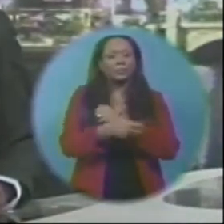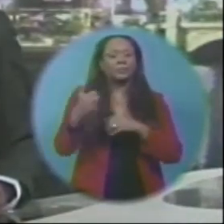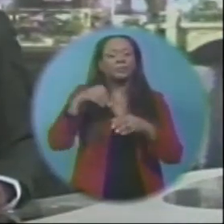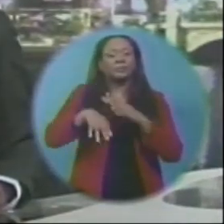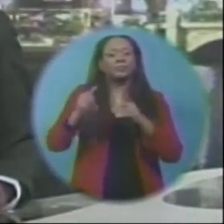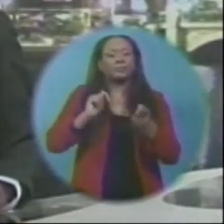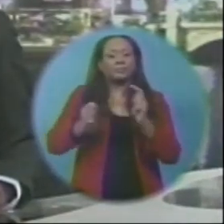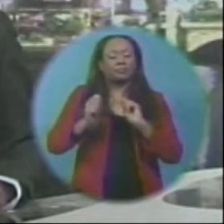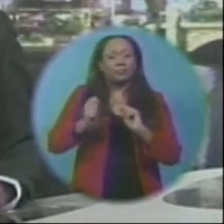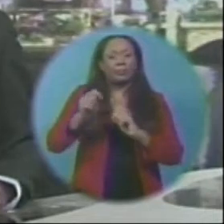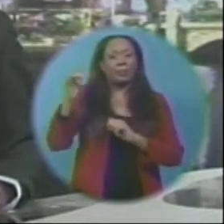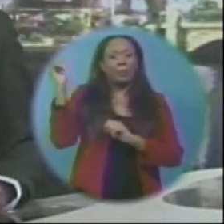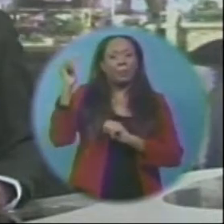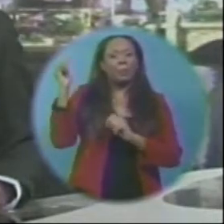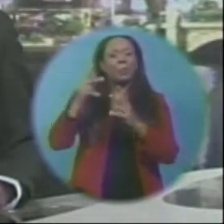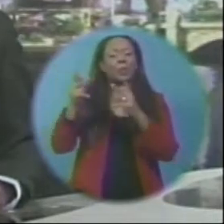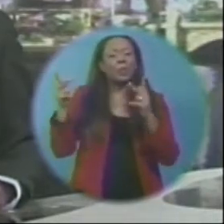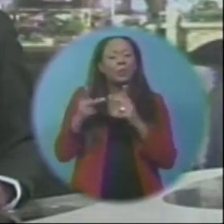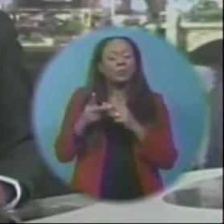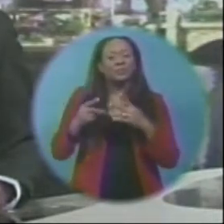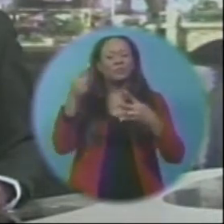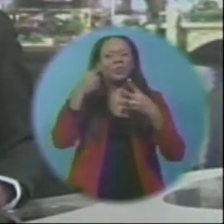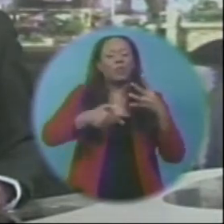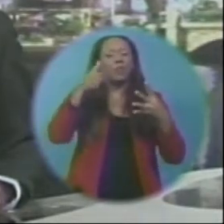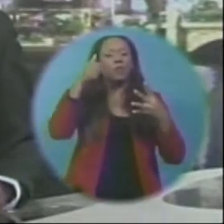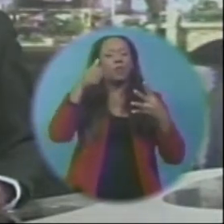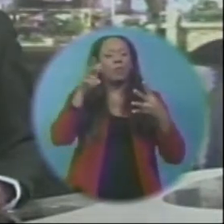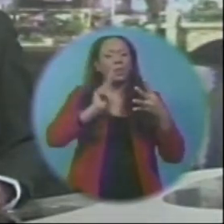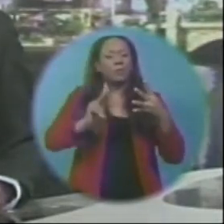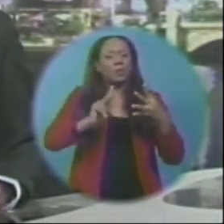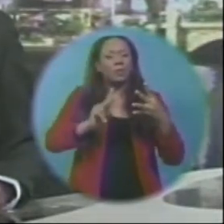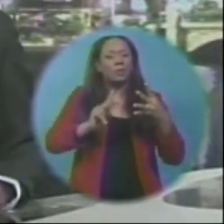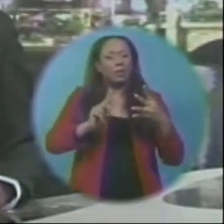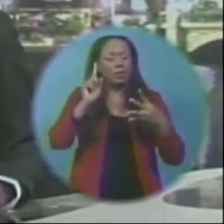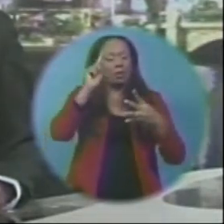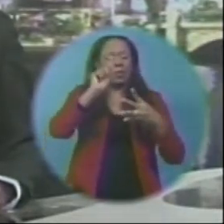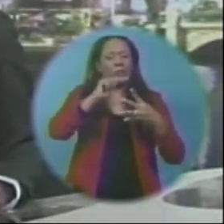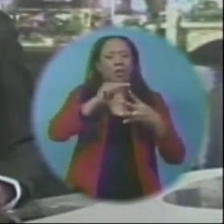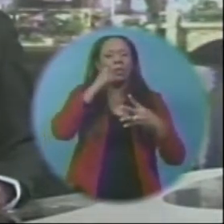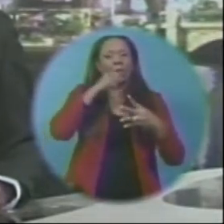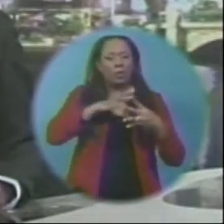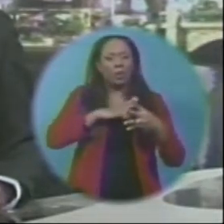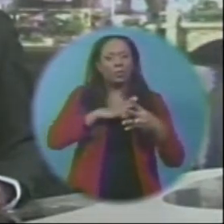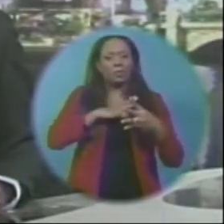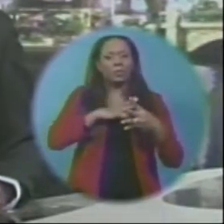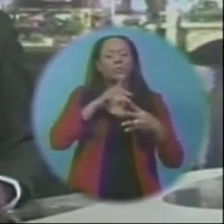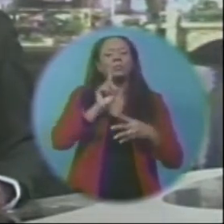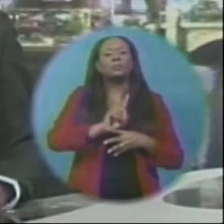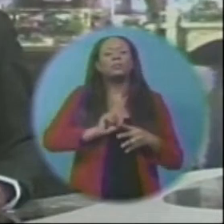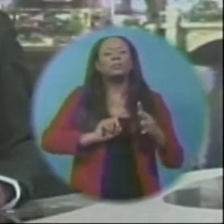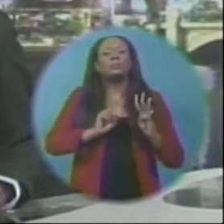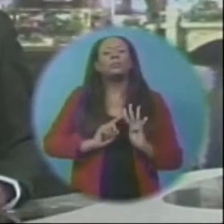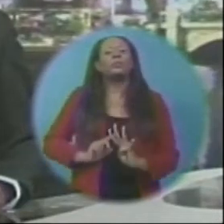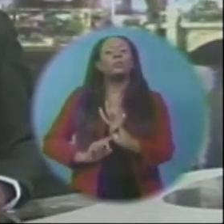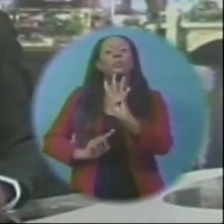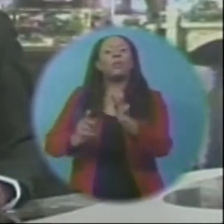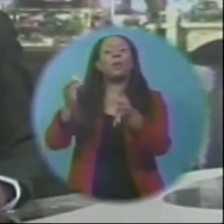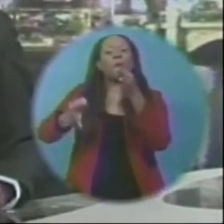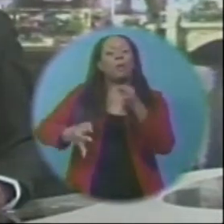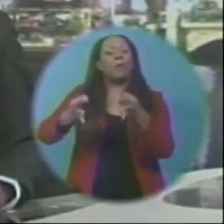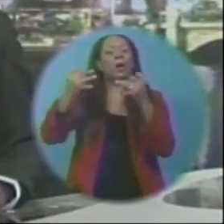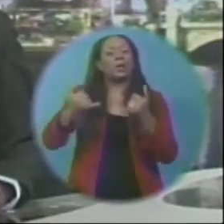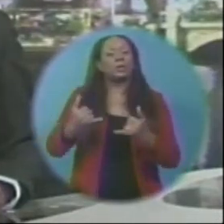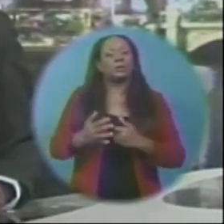4 people, including a woman, appeared in court today on charges connected to the incident. The 38-year-old woman and the